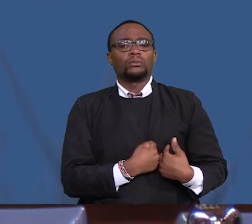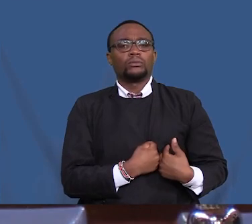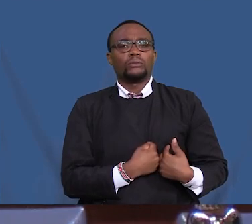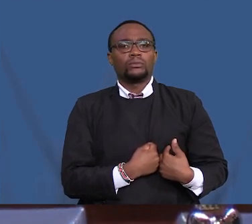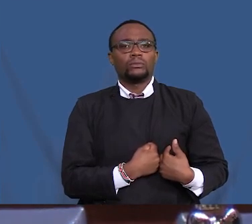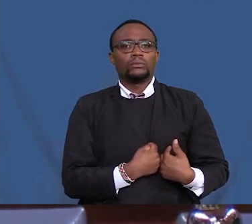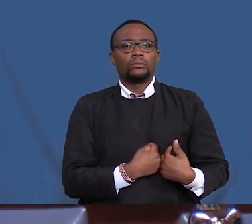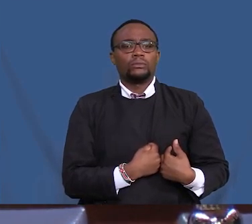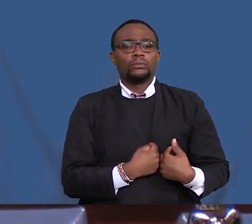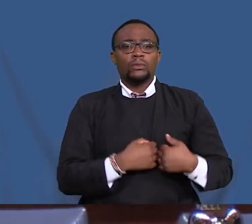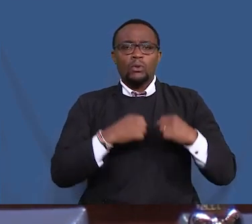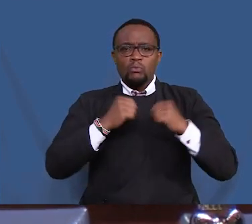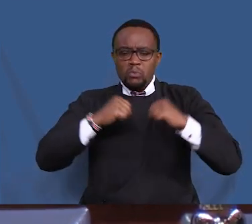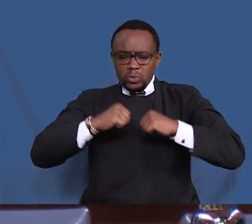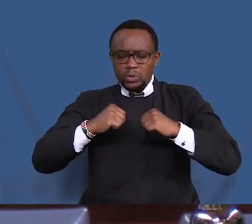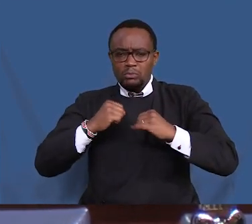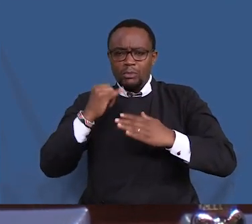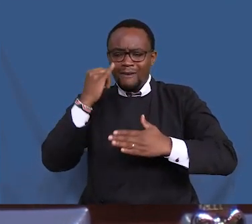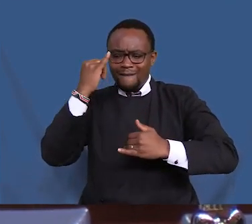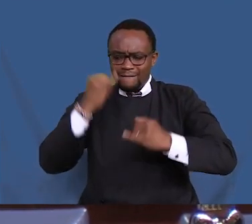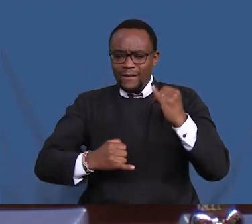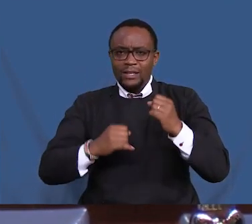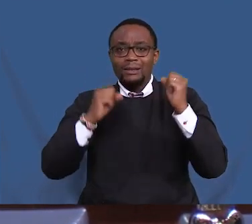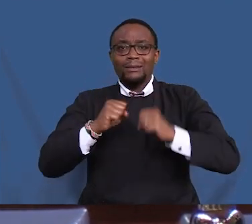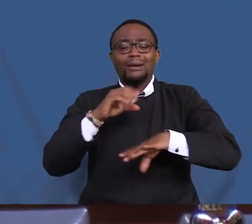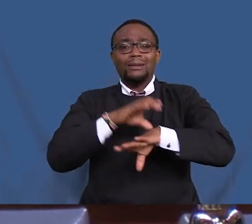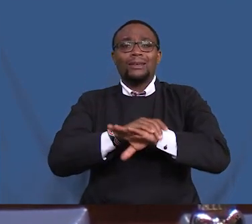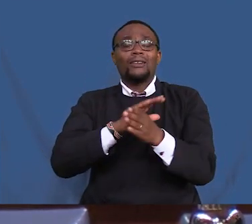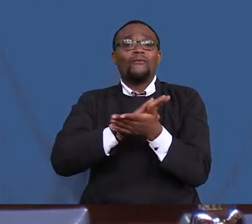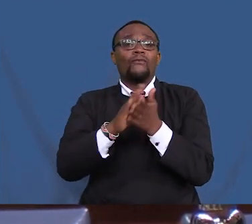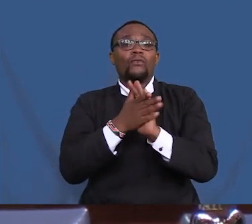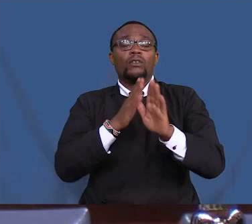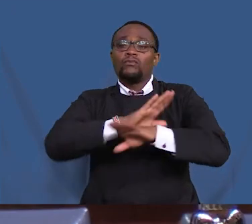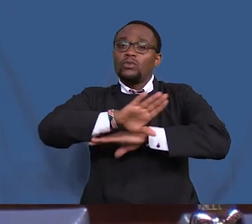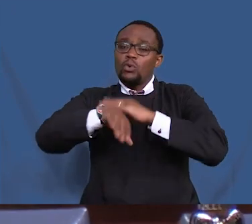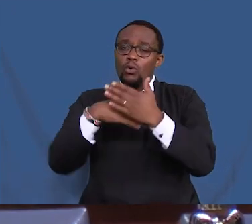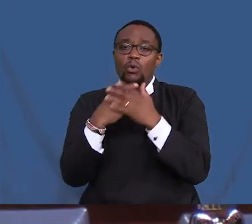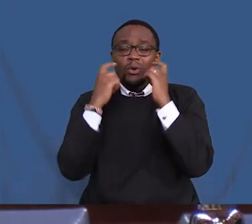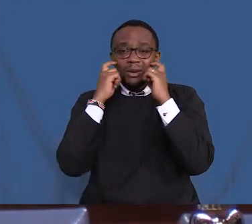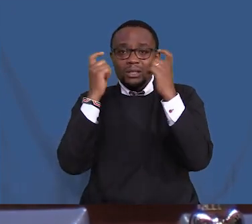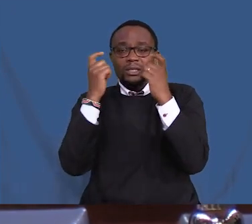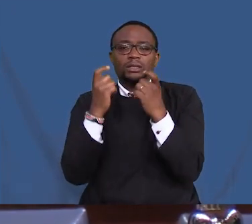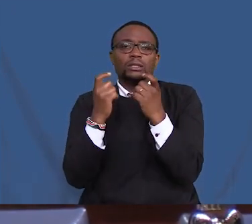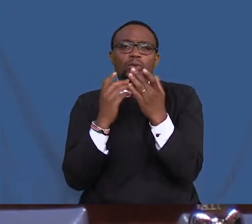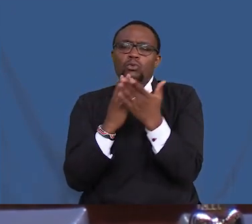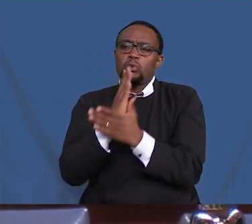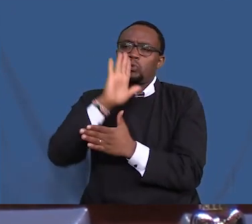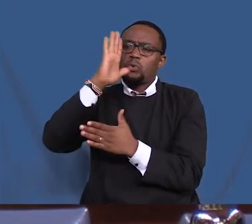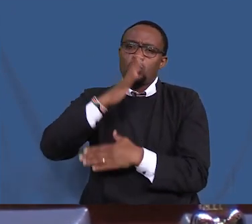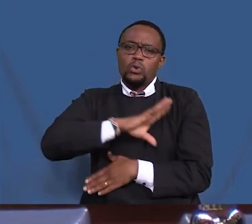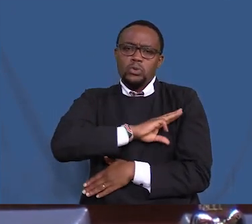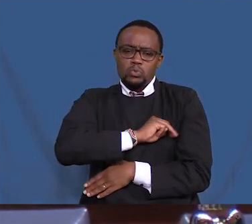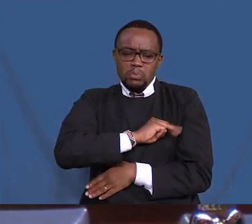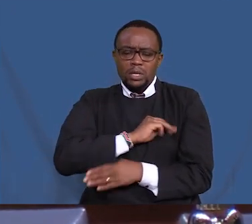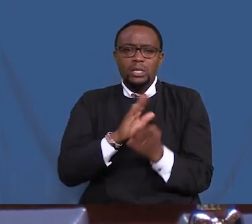heart, to the end that we may obtain forgiveness of the same by his infinite goodness and